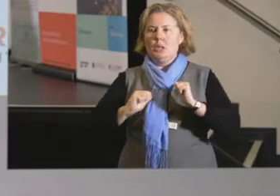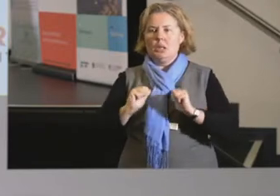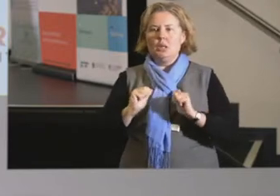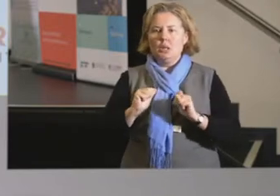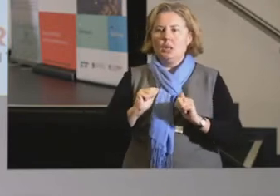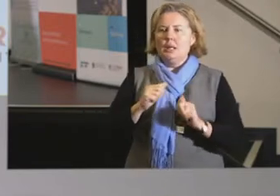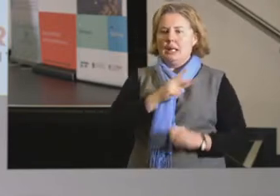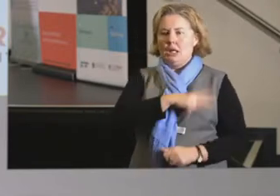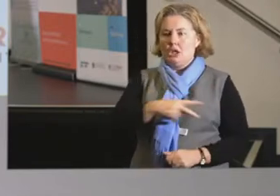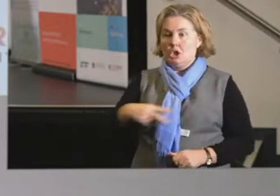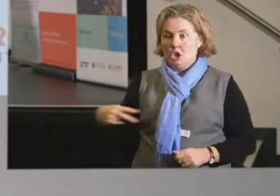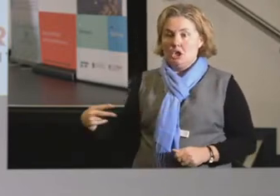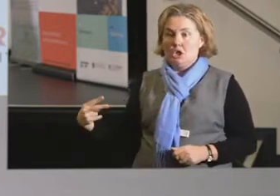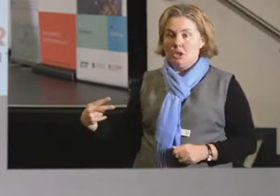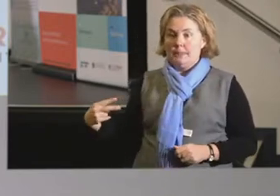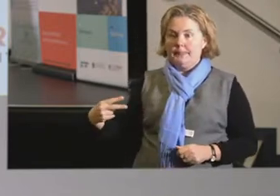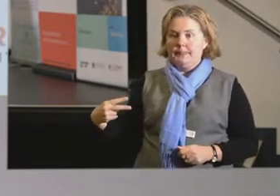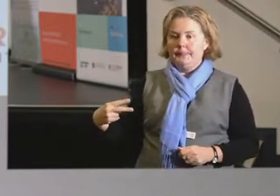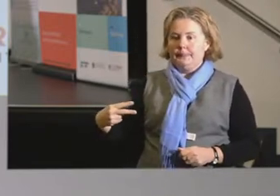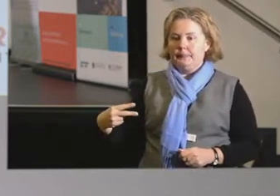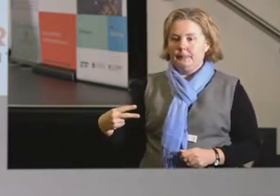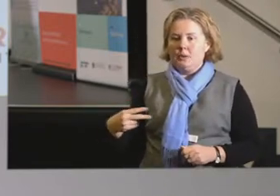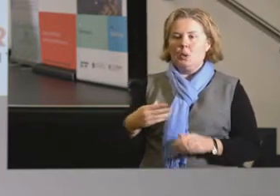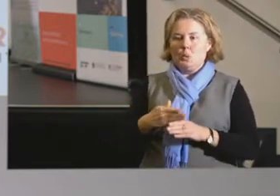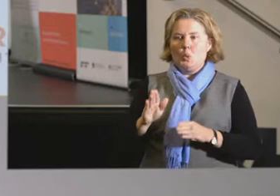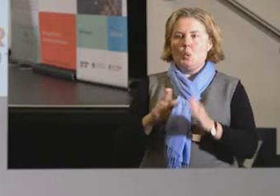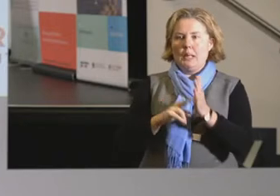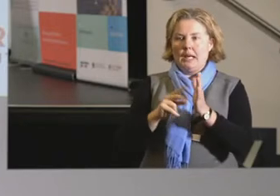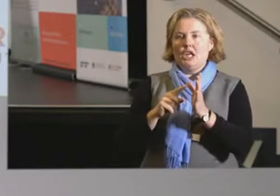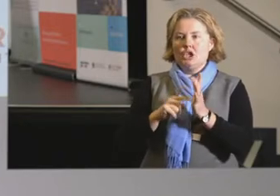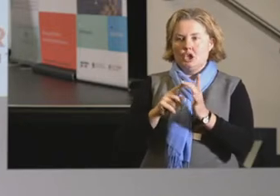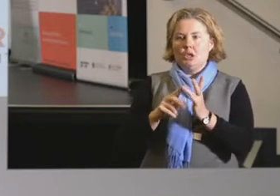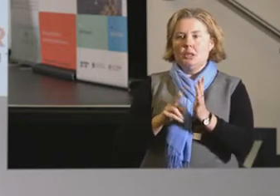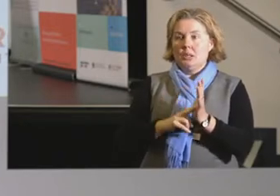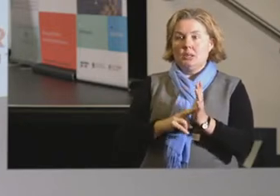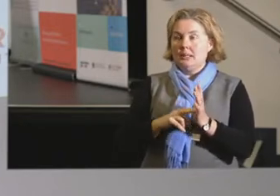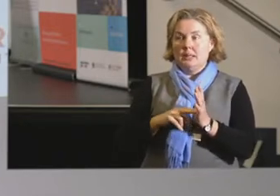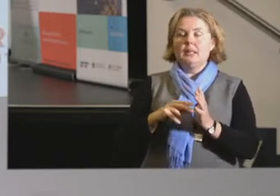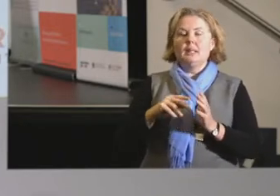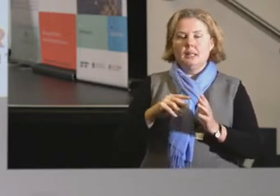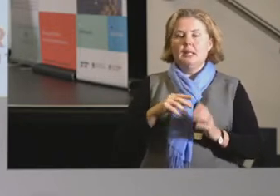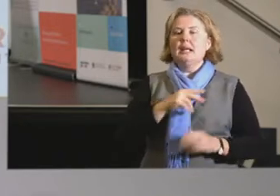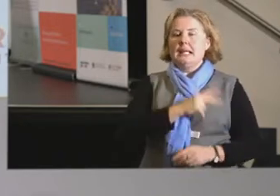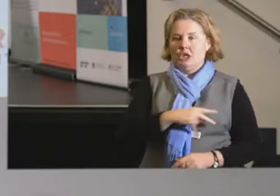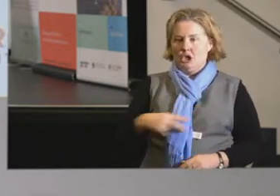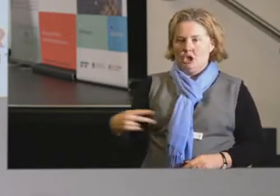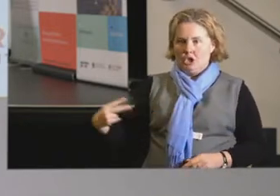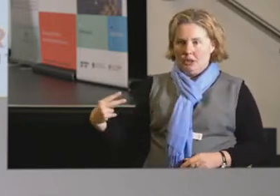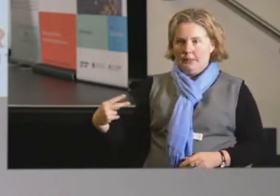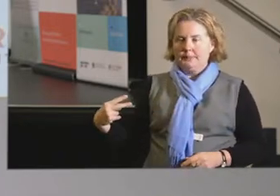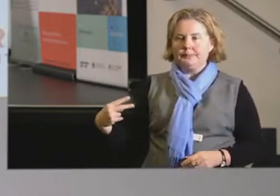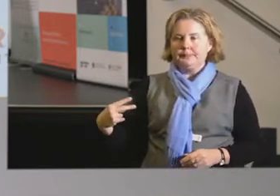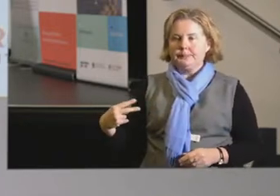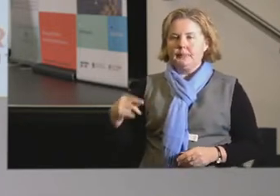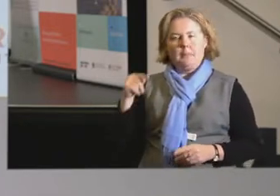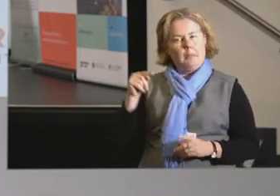think what's troubling me most of all, Sarah, is that this project, this new